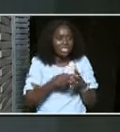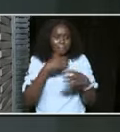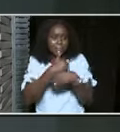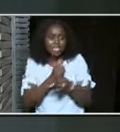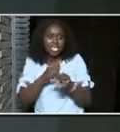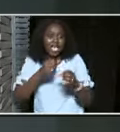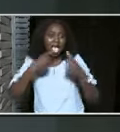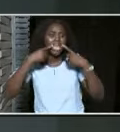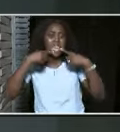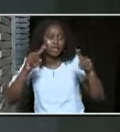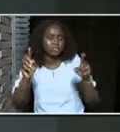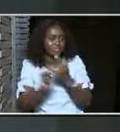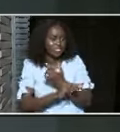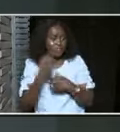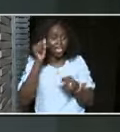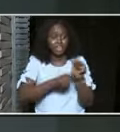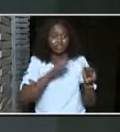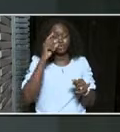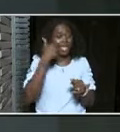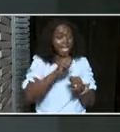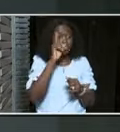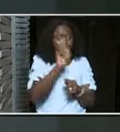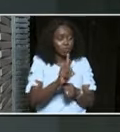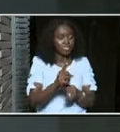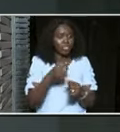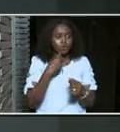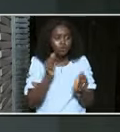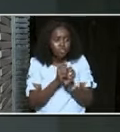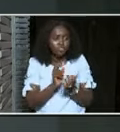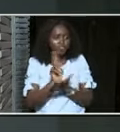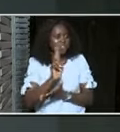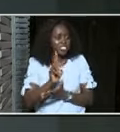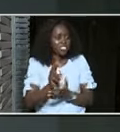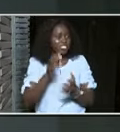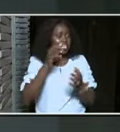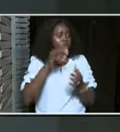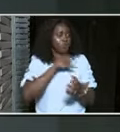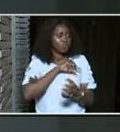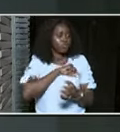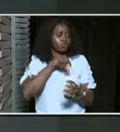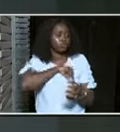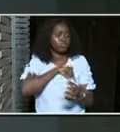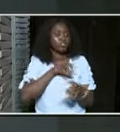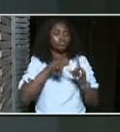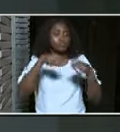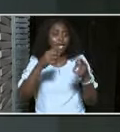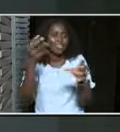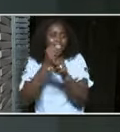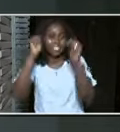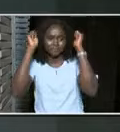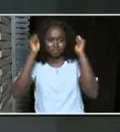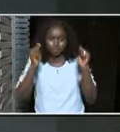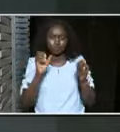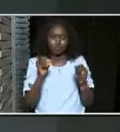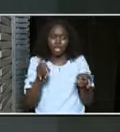for anybody with university qualification to go and get admission. As far as we are concerned in